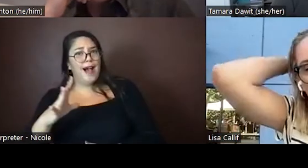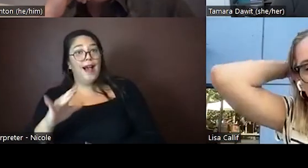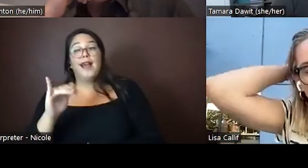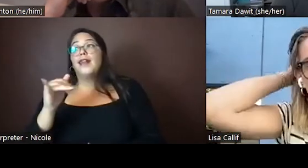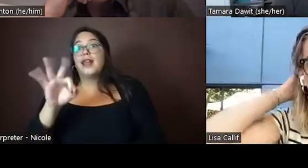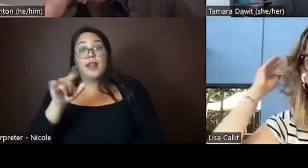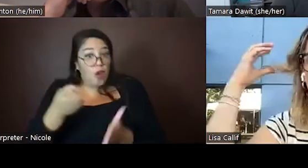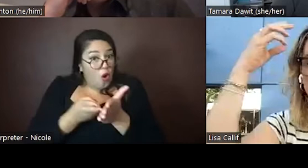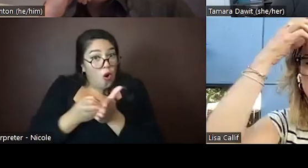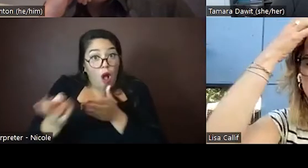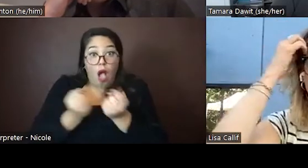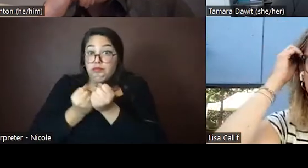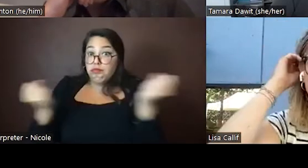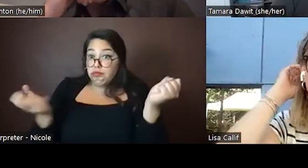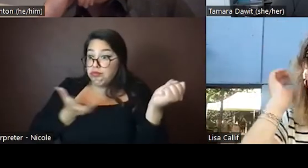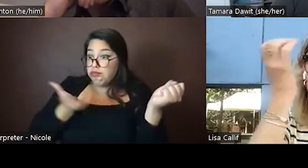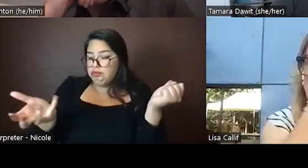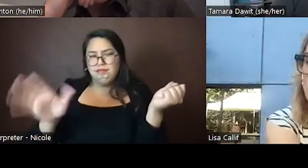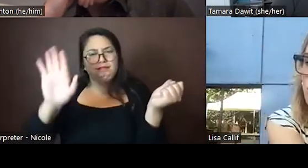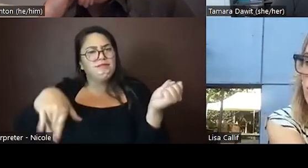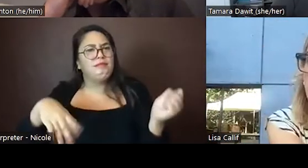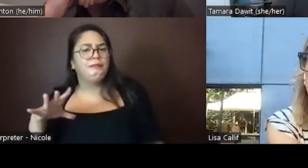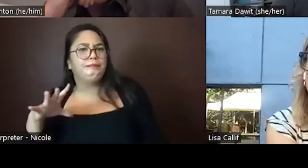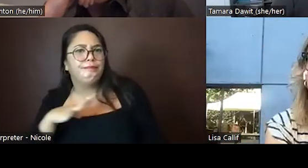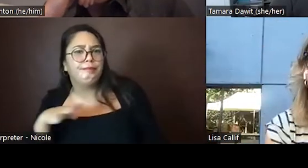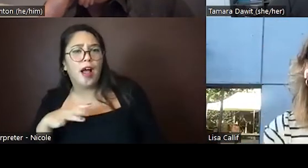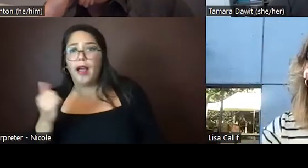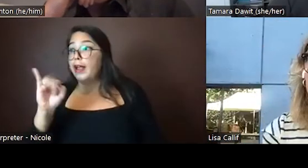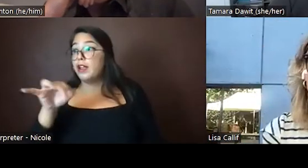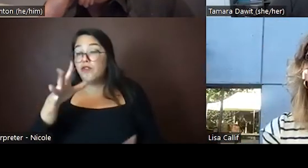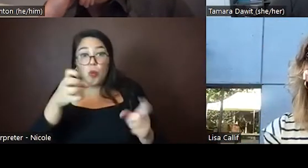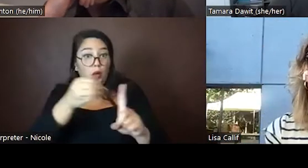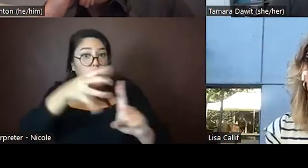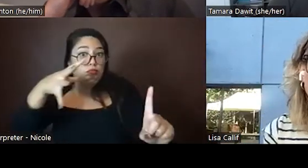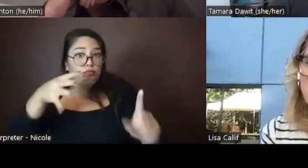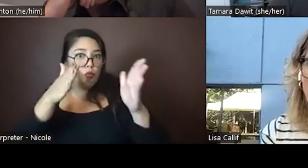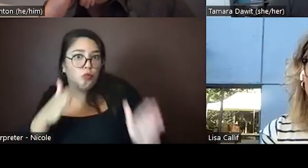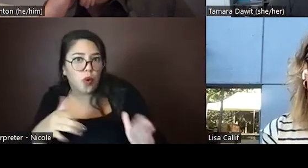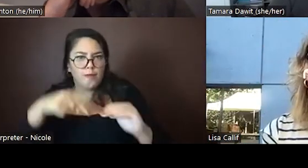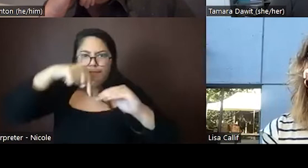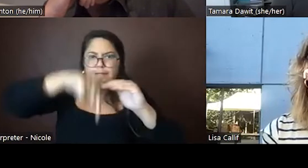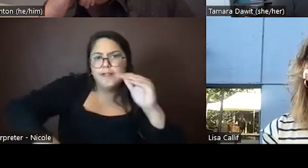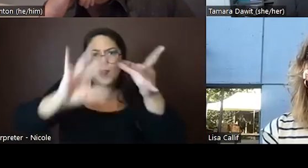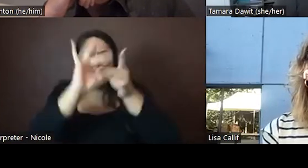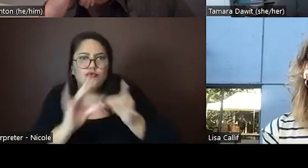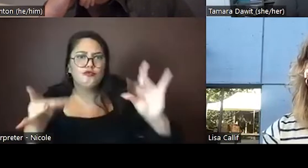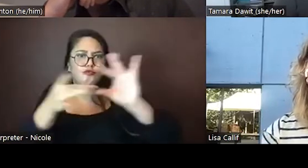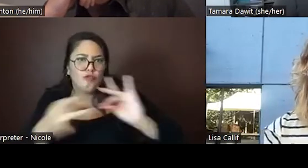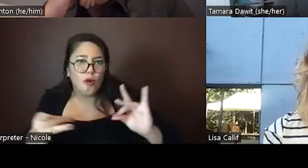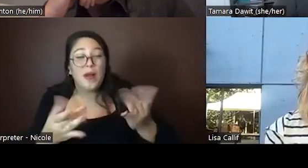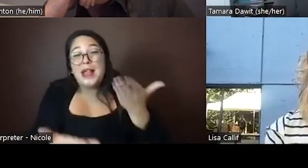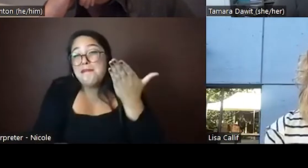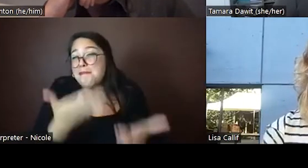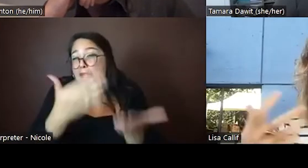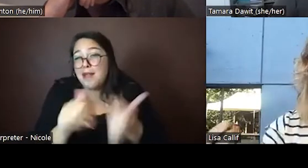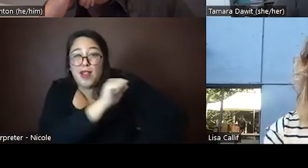do an expose on someone or really dive deep into some story, that maybe authorization isn't the right way to go, then you